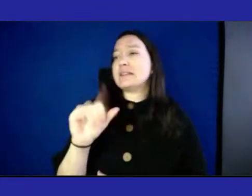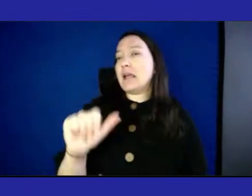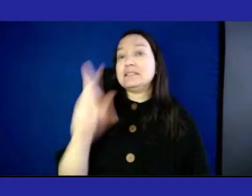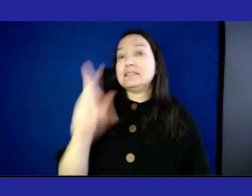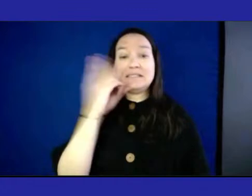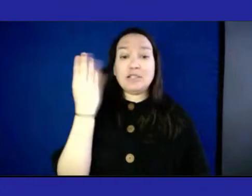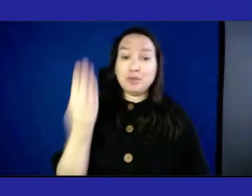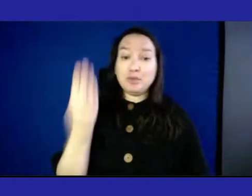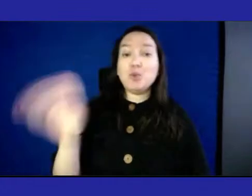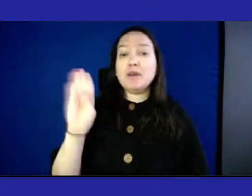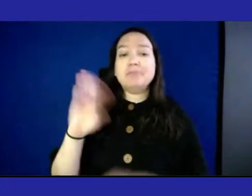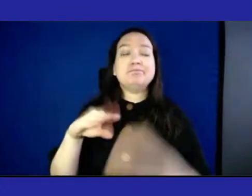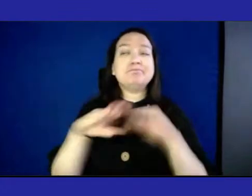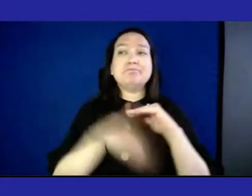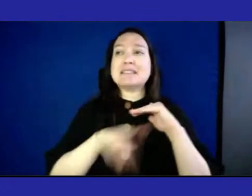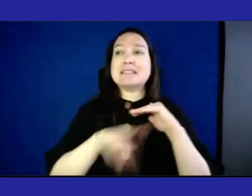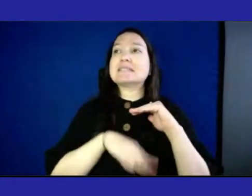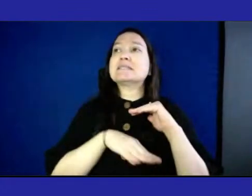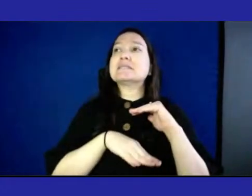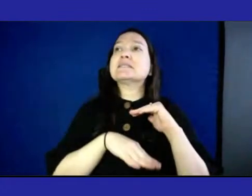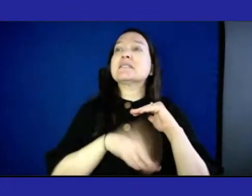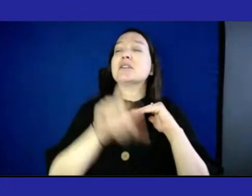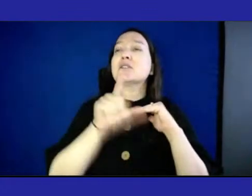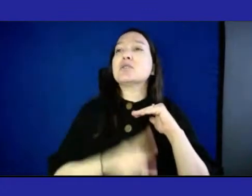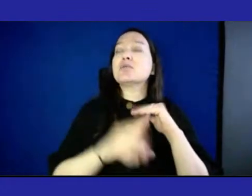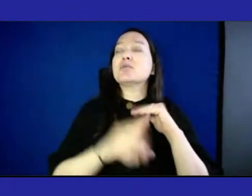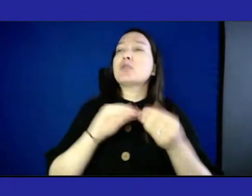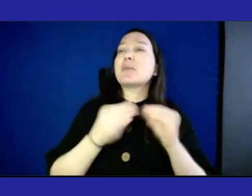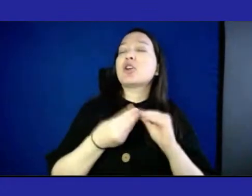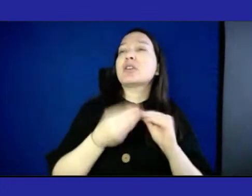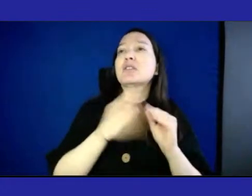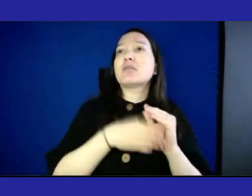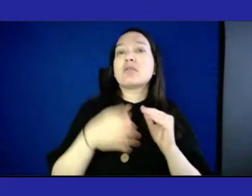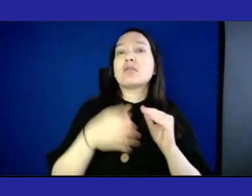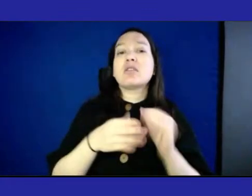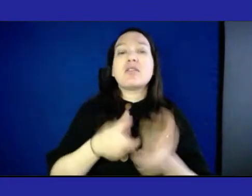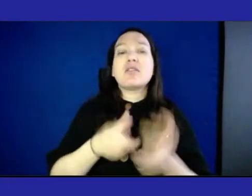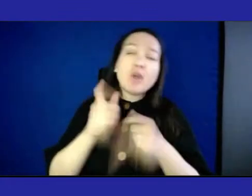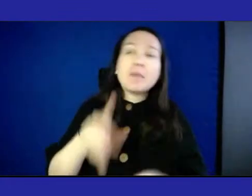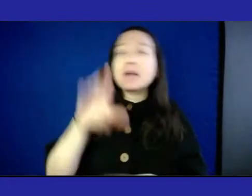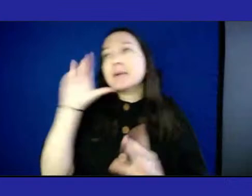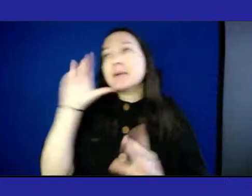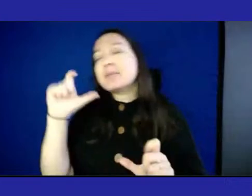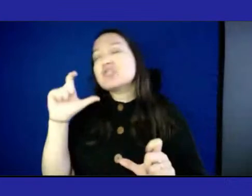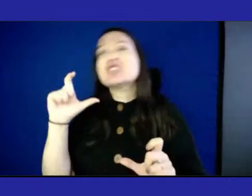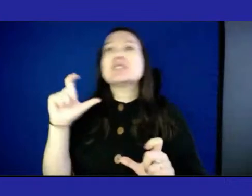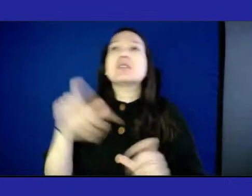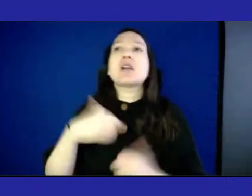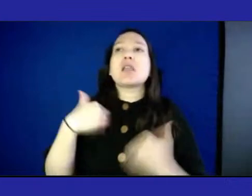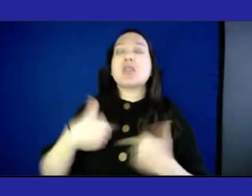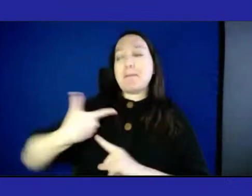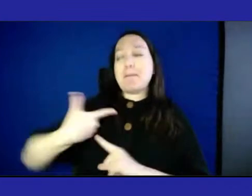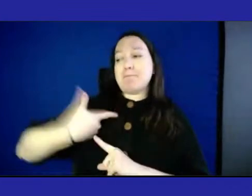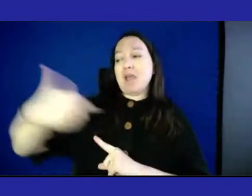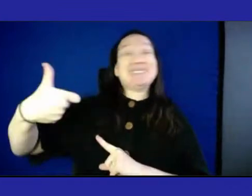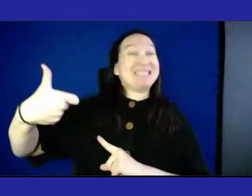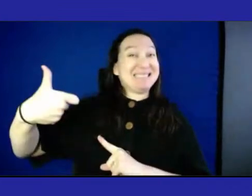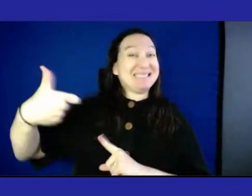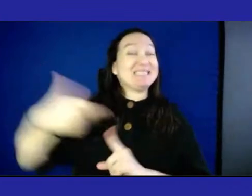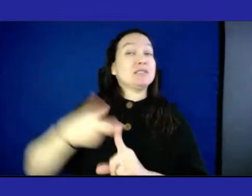the baseline low-dose CT numbers, follow-up imaging, lung biopsies, and that's lung biopsies